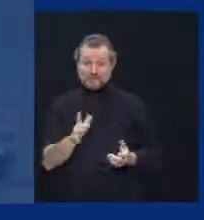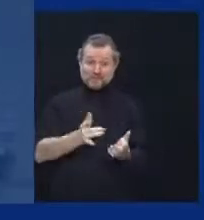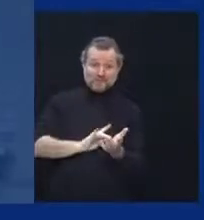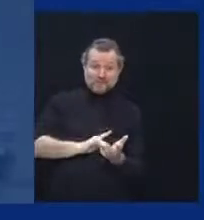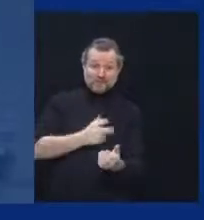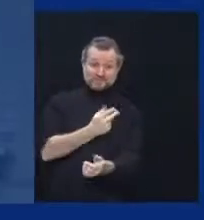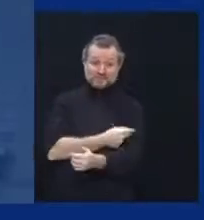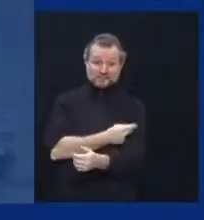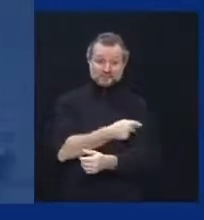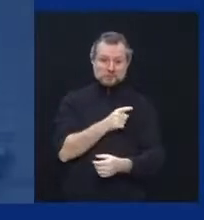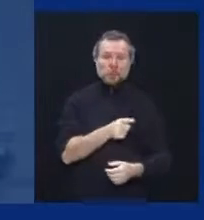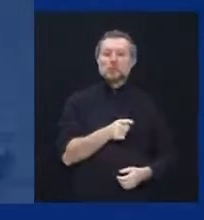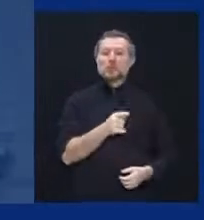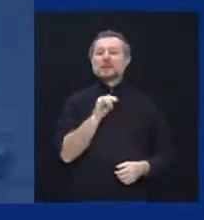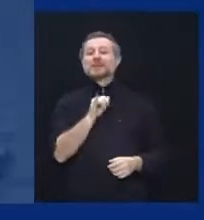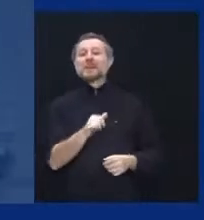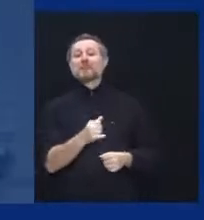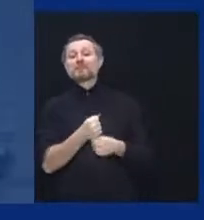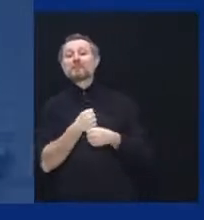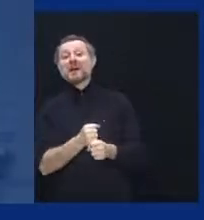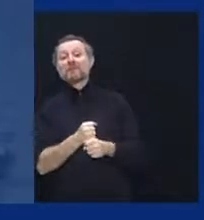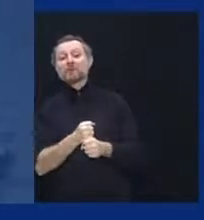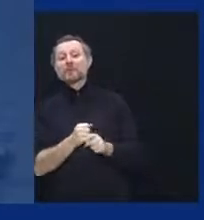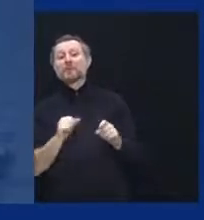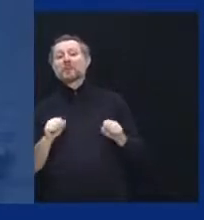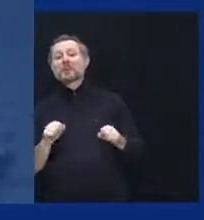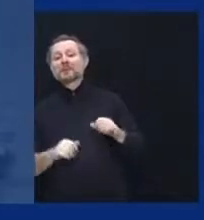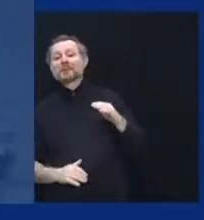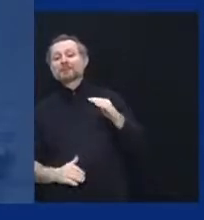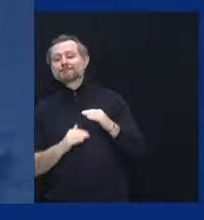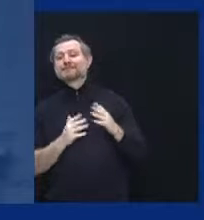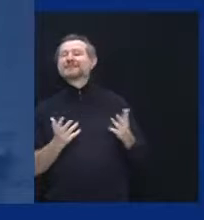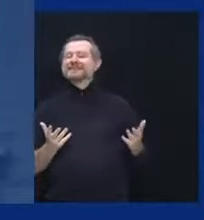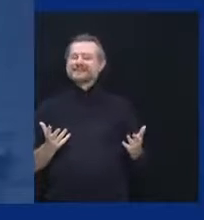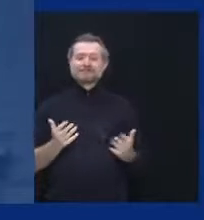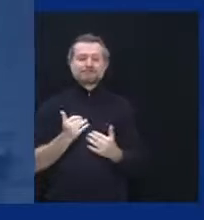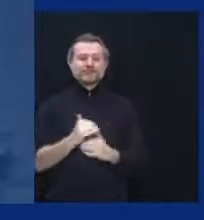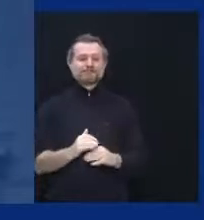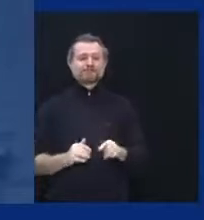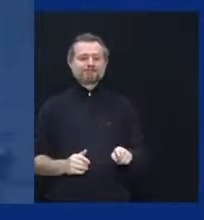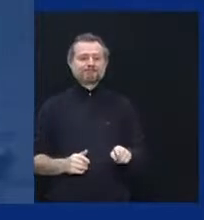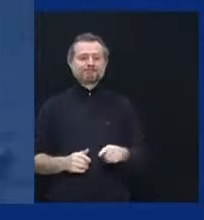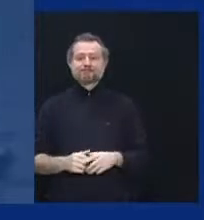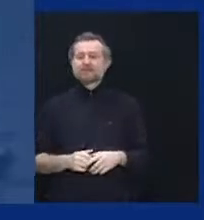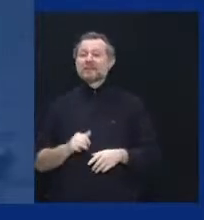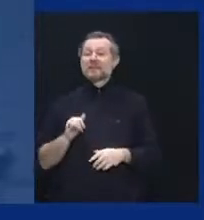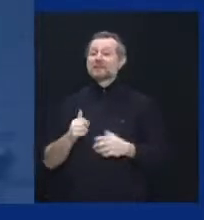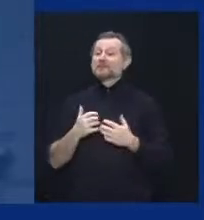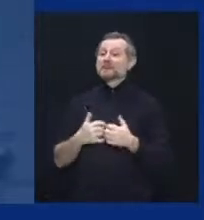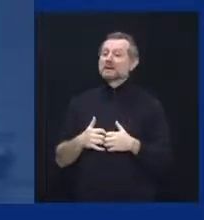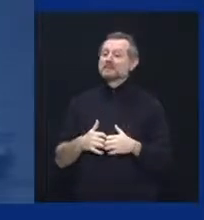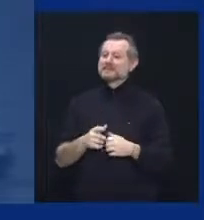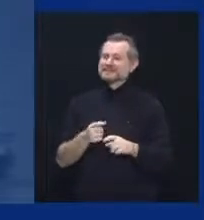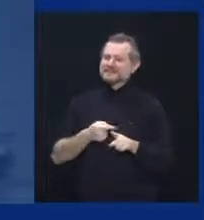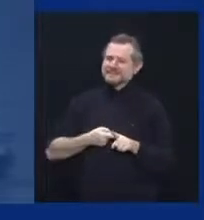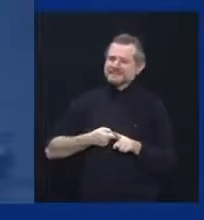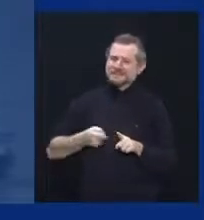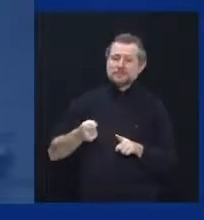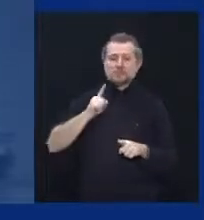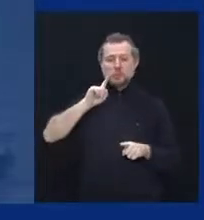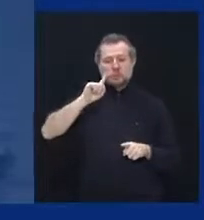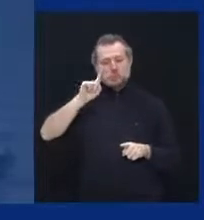the manufacturing capacity of the drug. These are very specialized machines, specialized